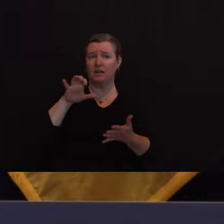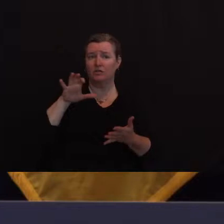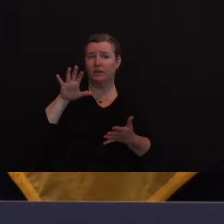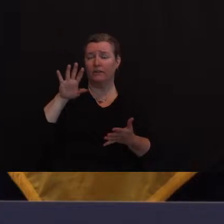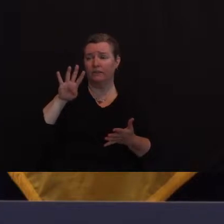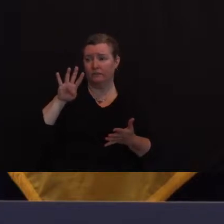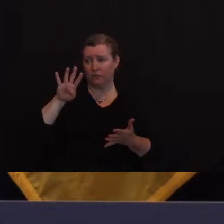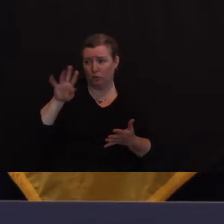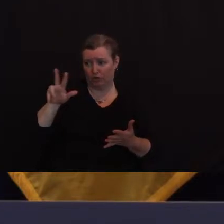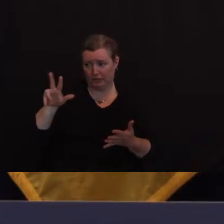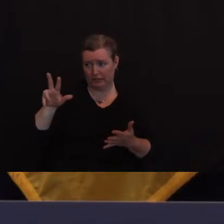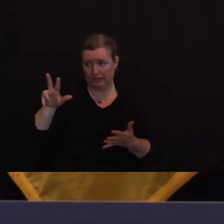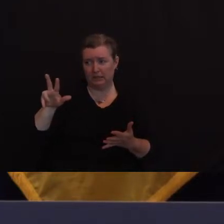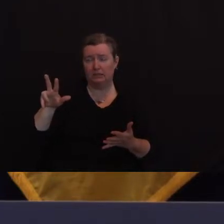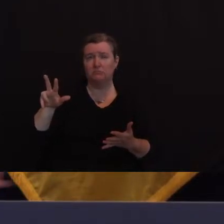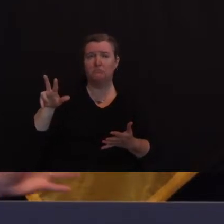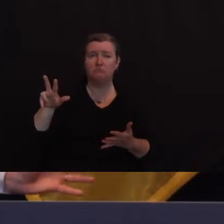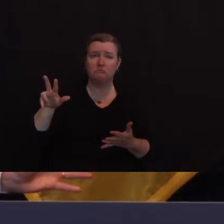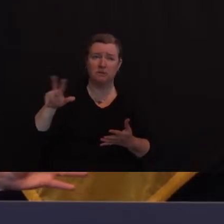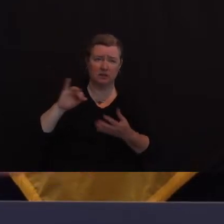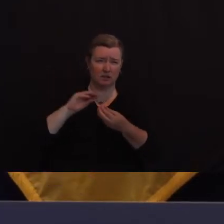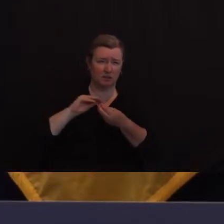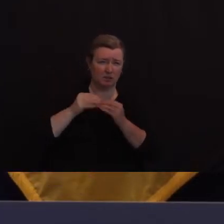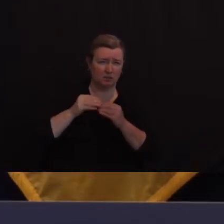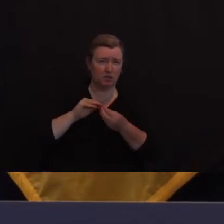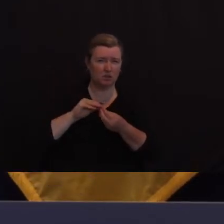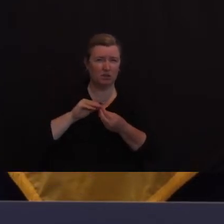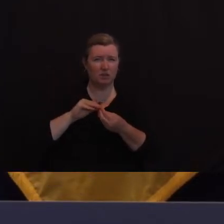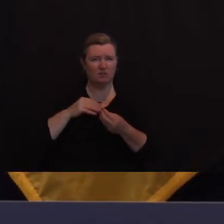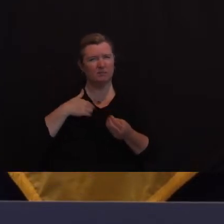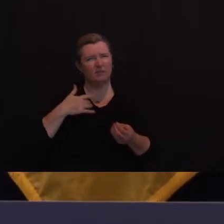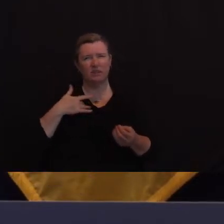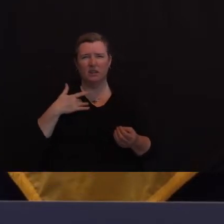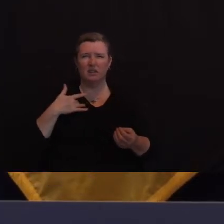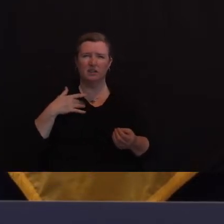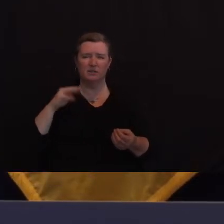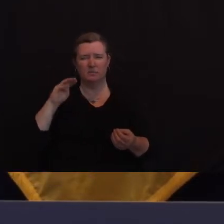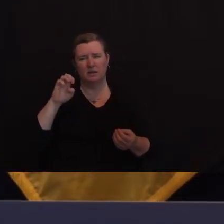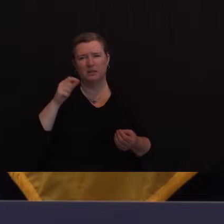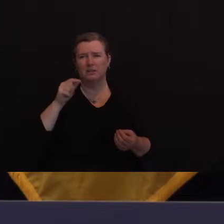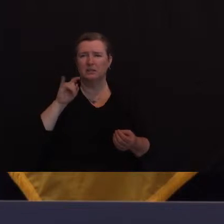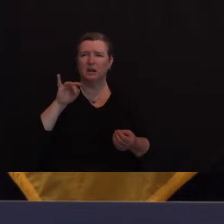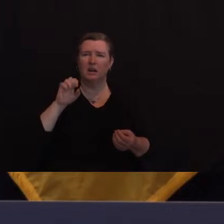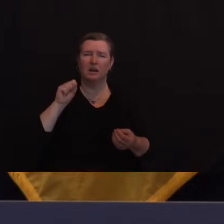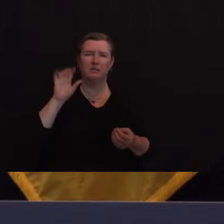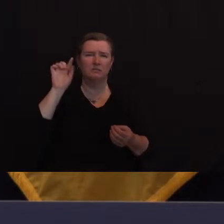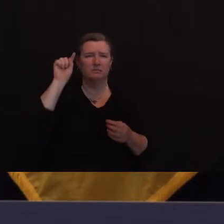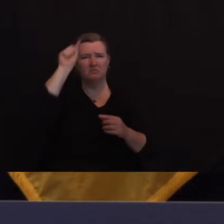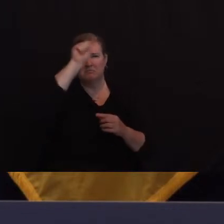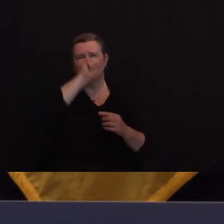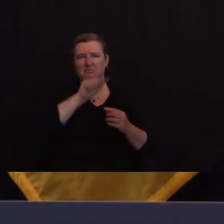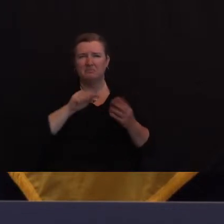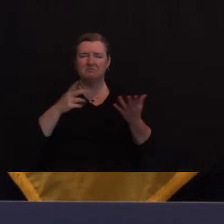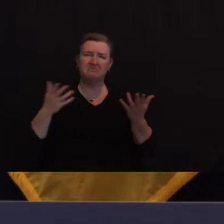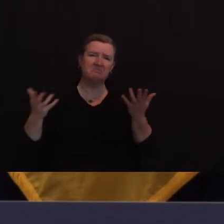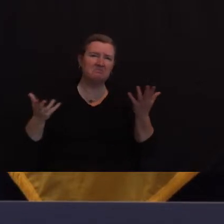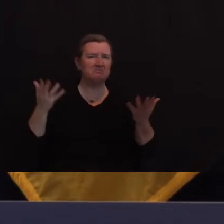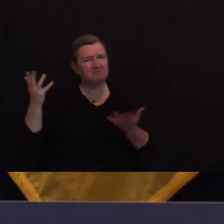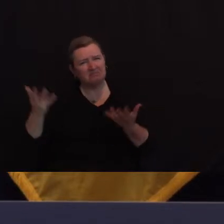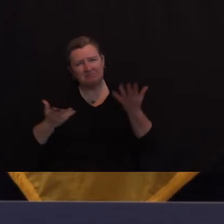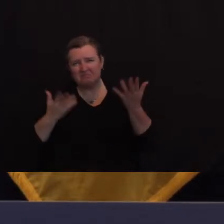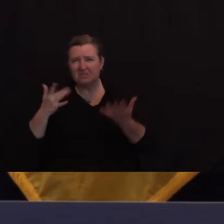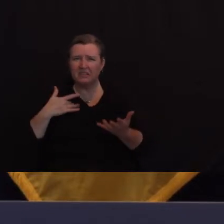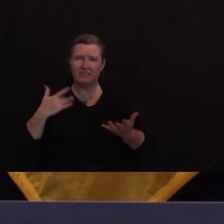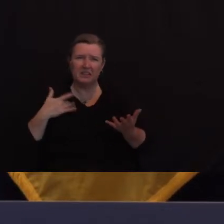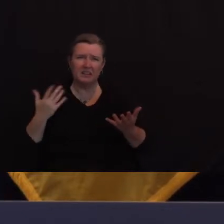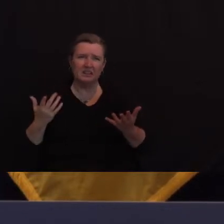I would guess that the mega sites, without having asked either of you, my guess is we're going to go through sort of what we went